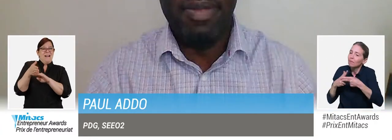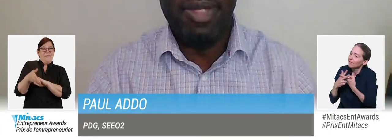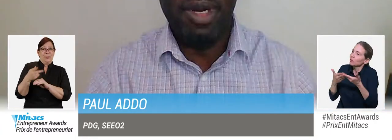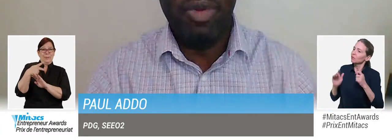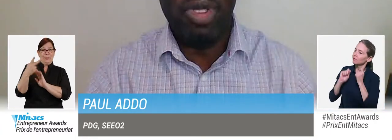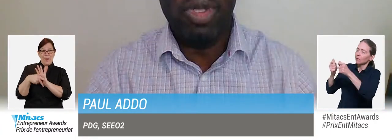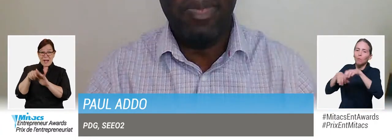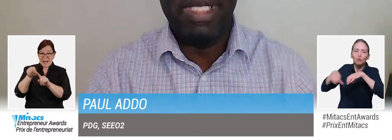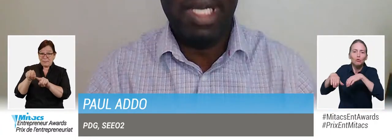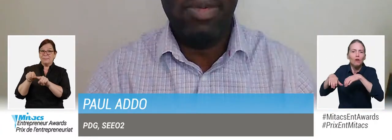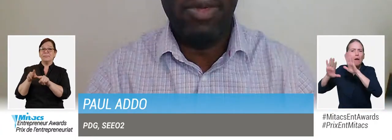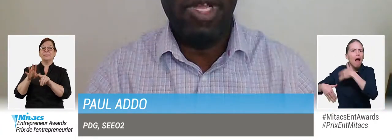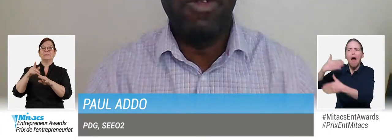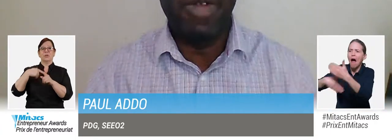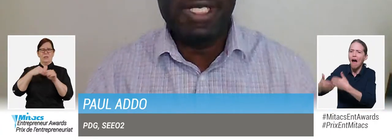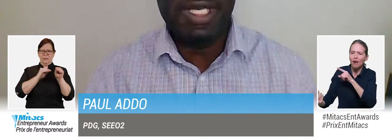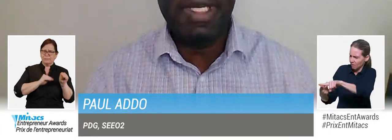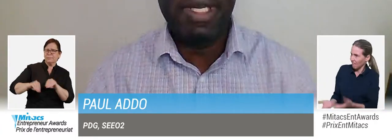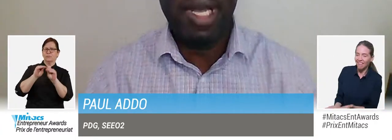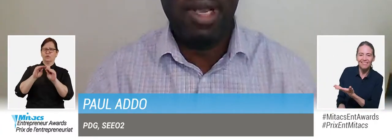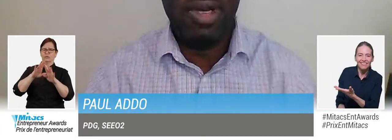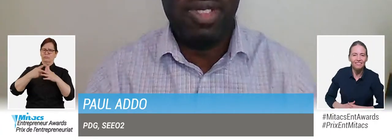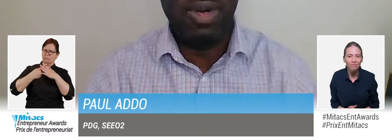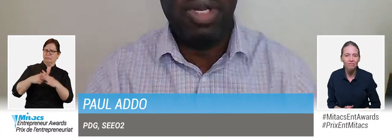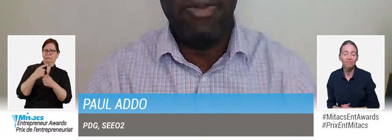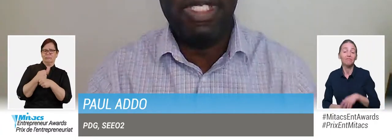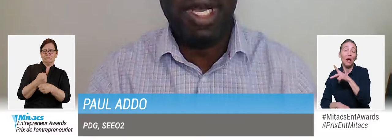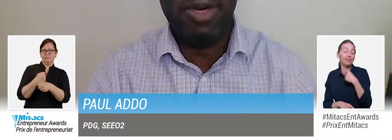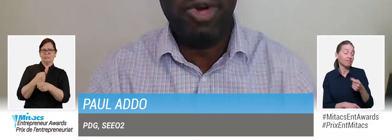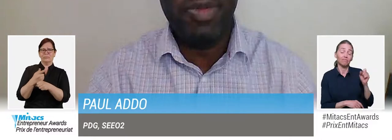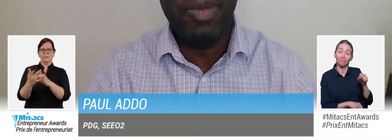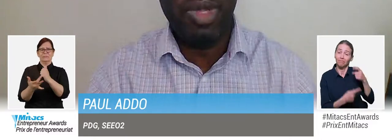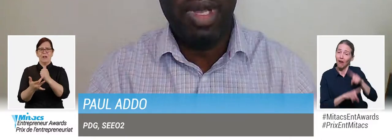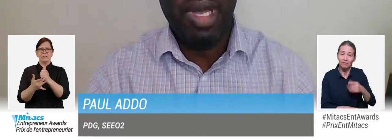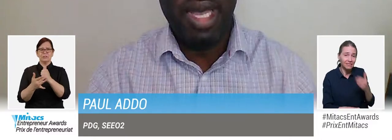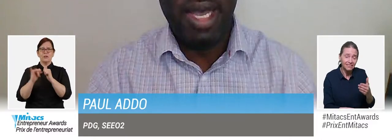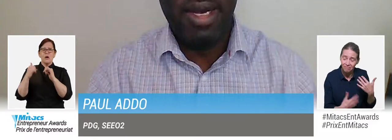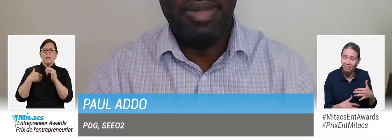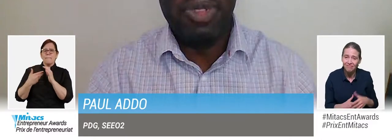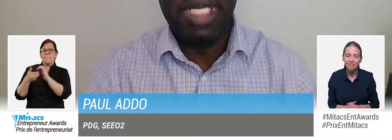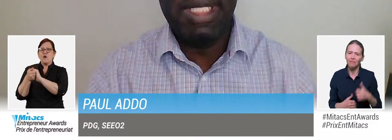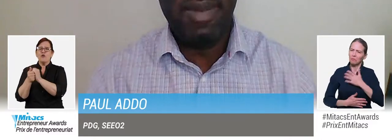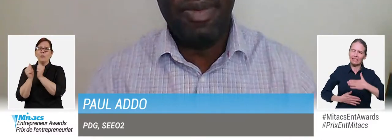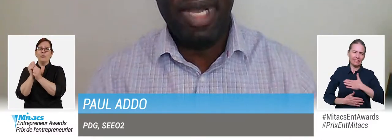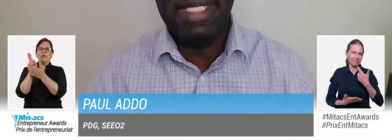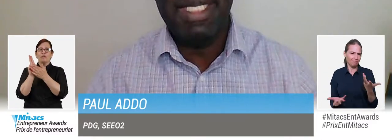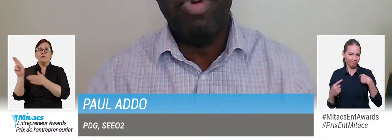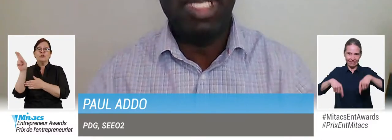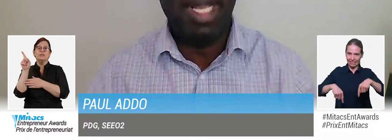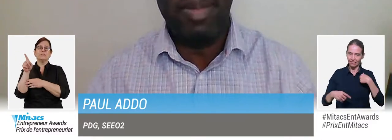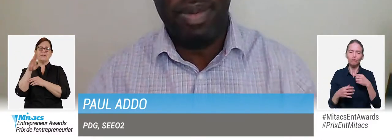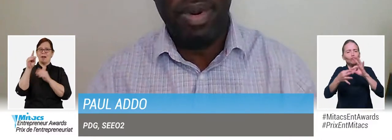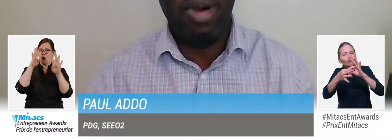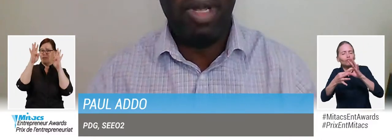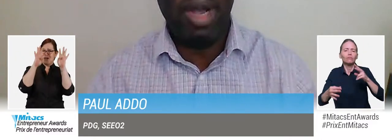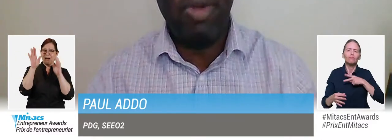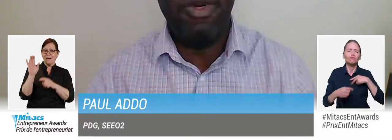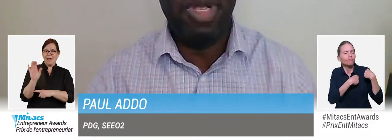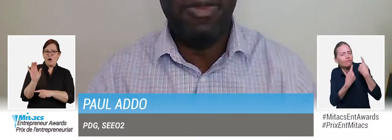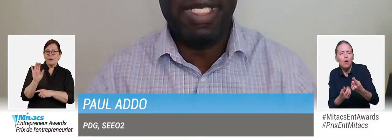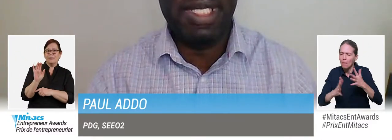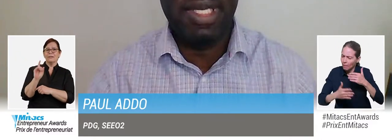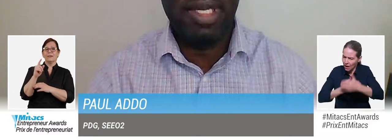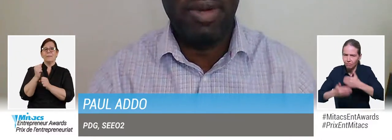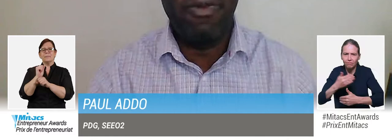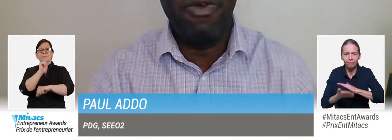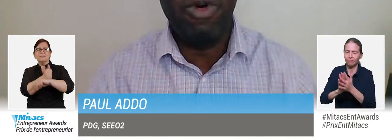And, you know, we also partnered with the university and also Innovate Calgary to set up a separate lab, okay, away